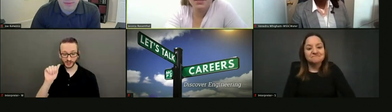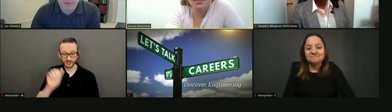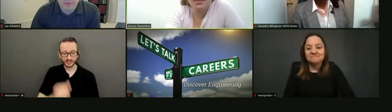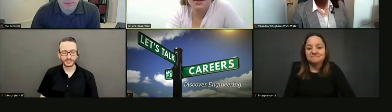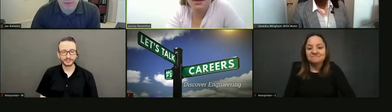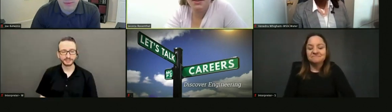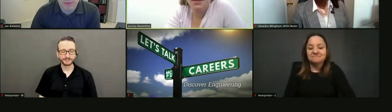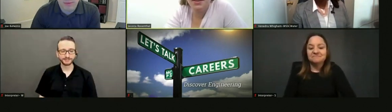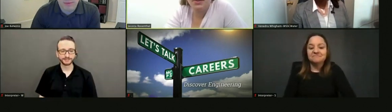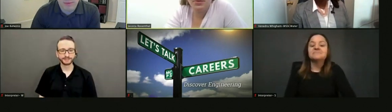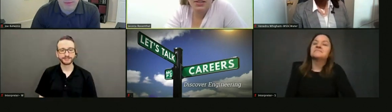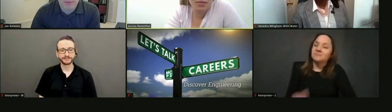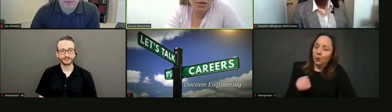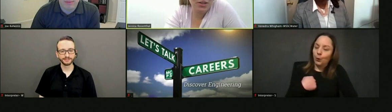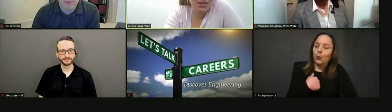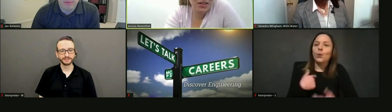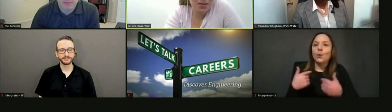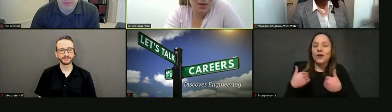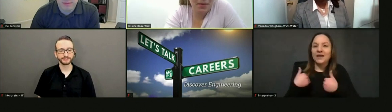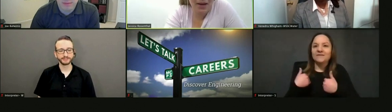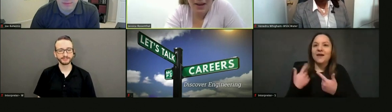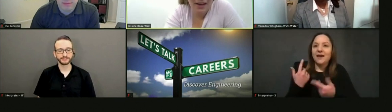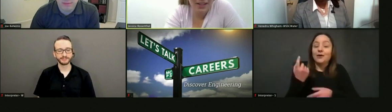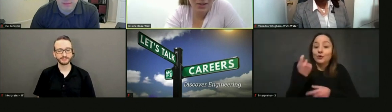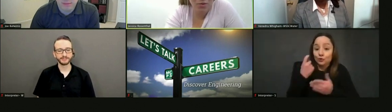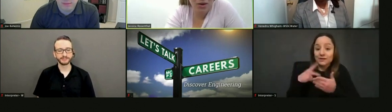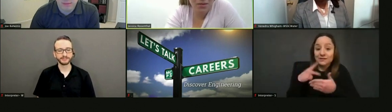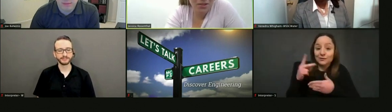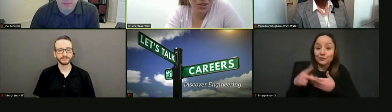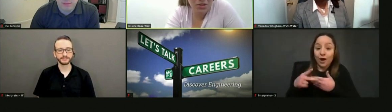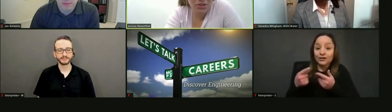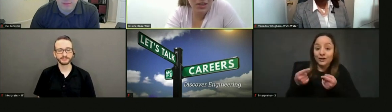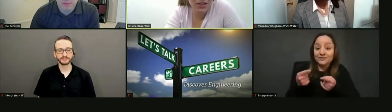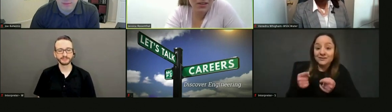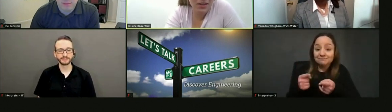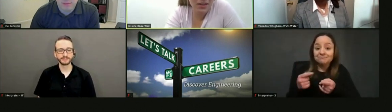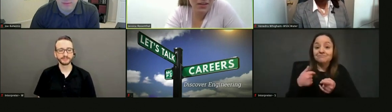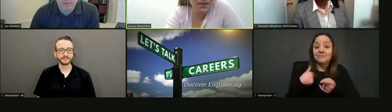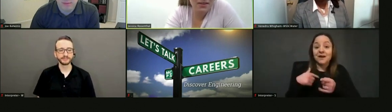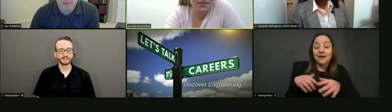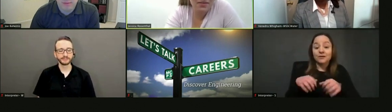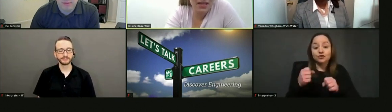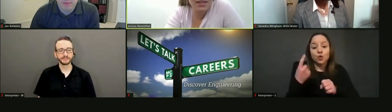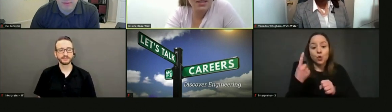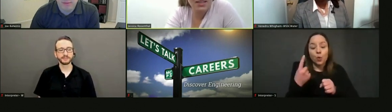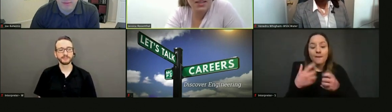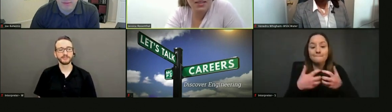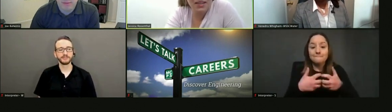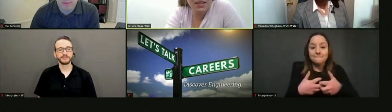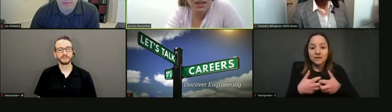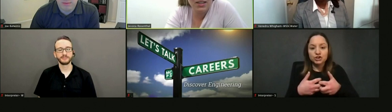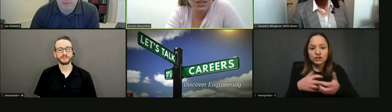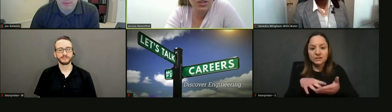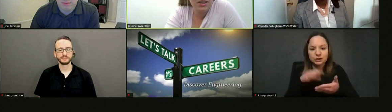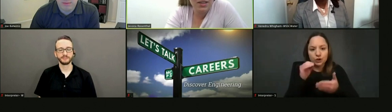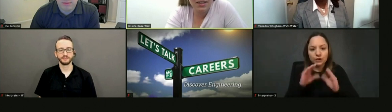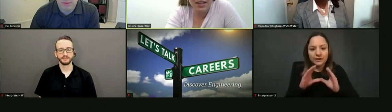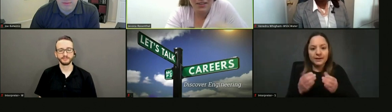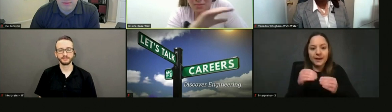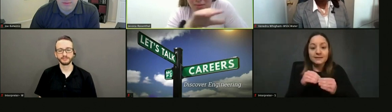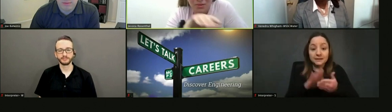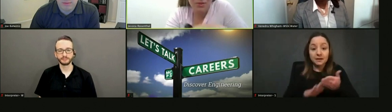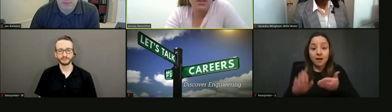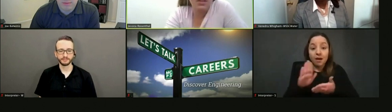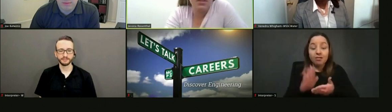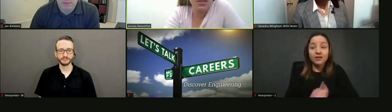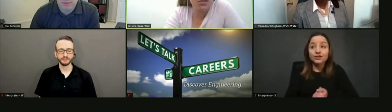Yeah, we've had some recent projects come up. I took one machine learning class in college,